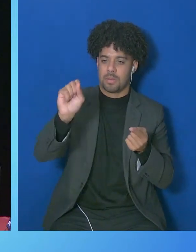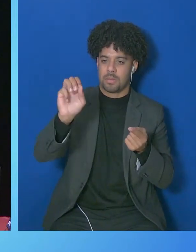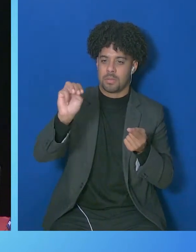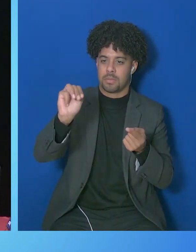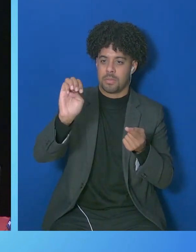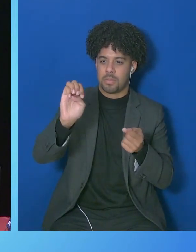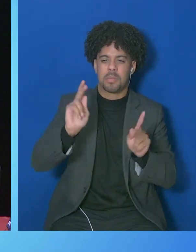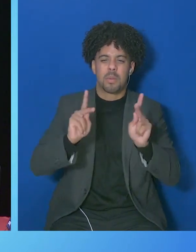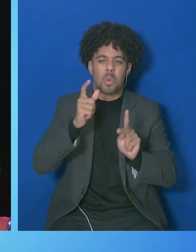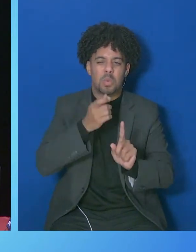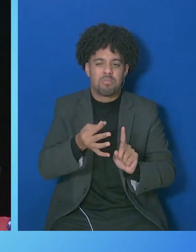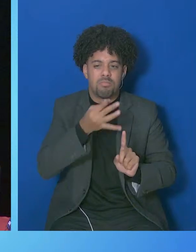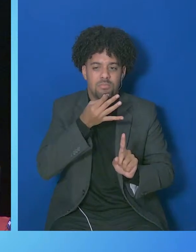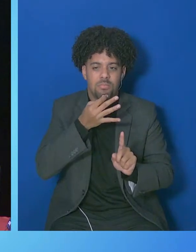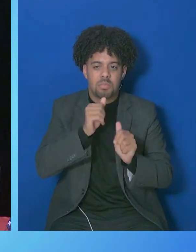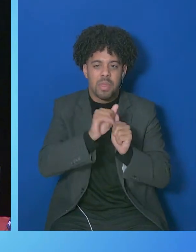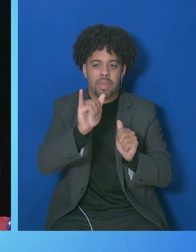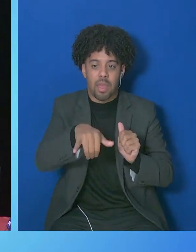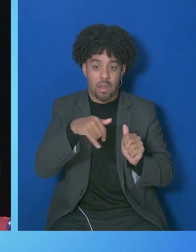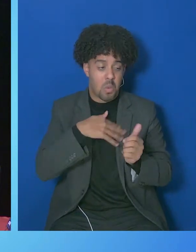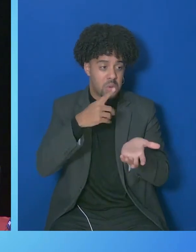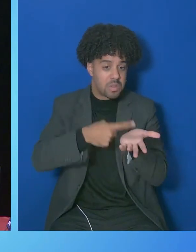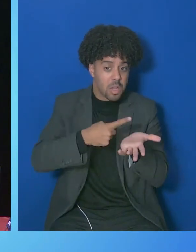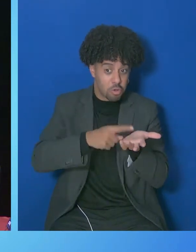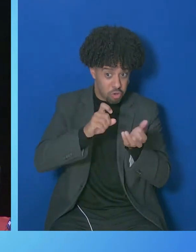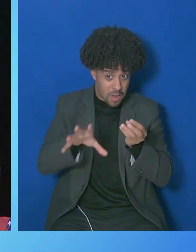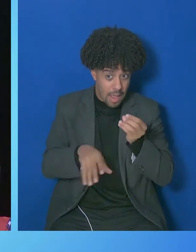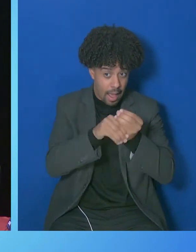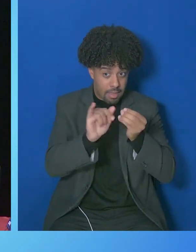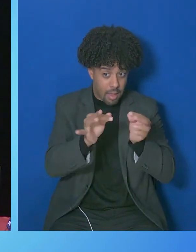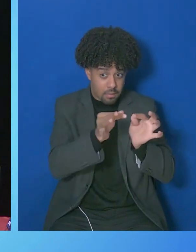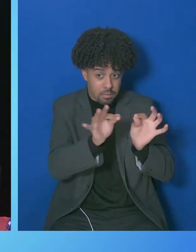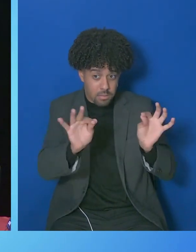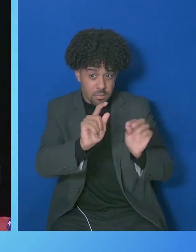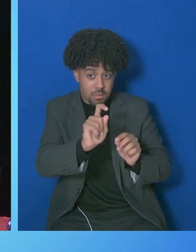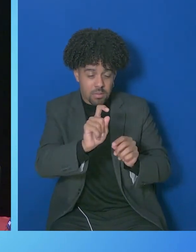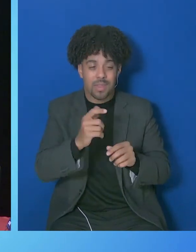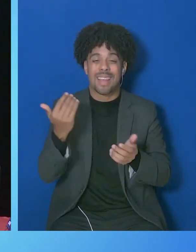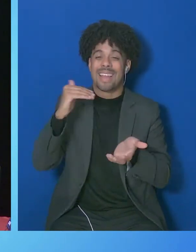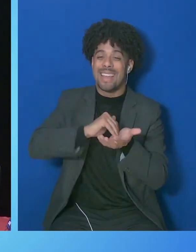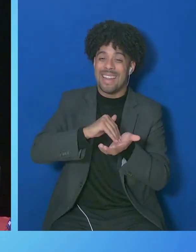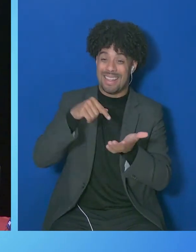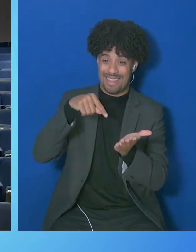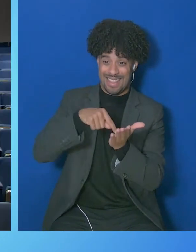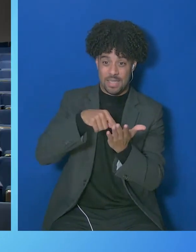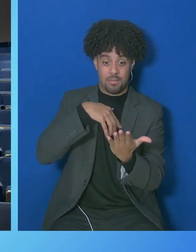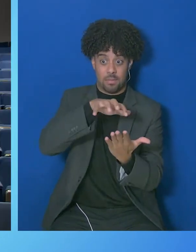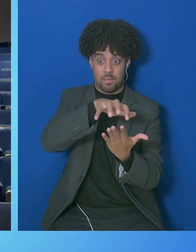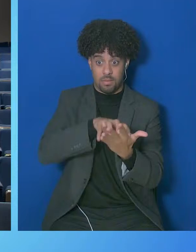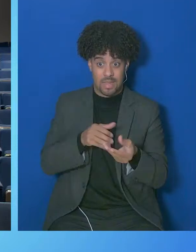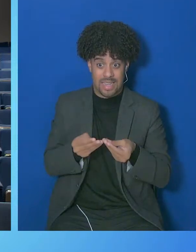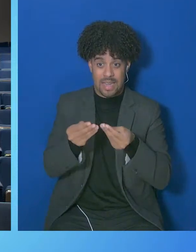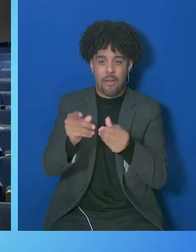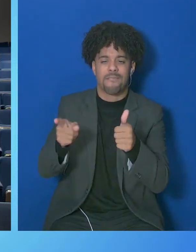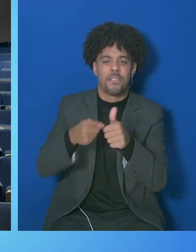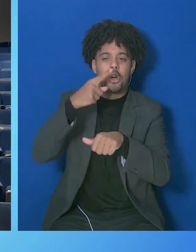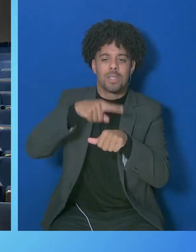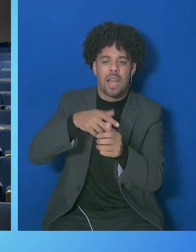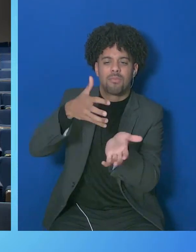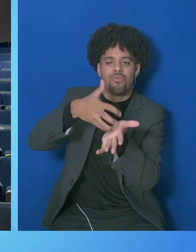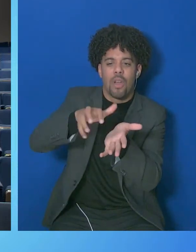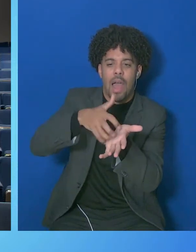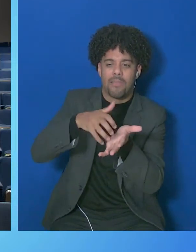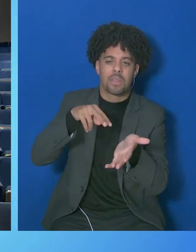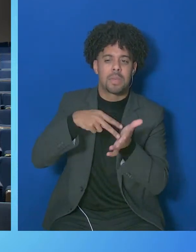in. And again, as I previously mentioned, it is a first read, so we still have the ability to make revisions if need be.